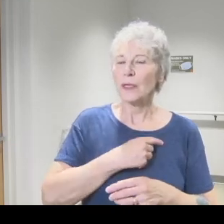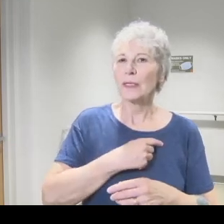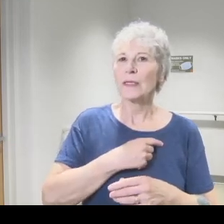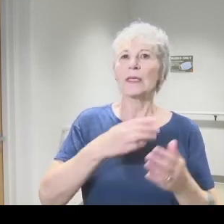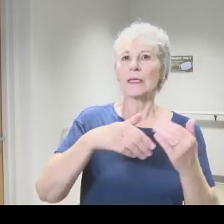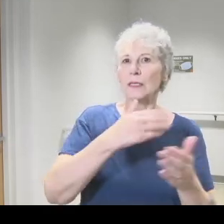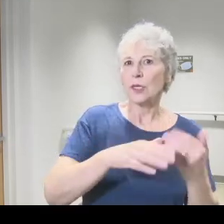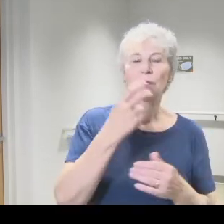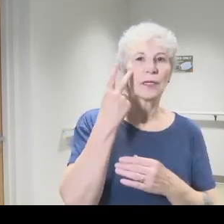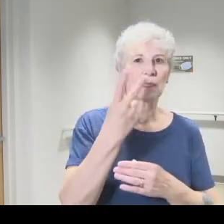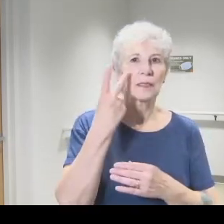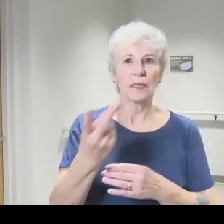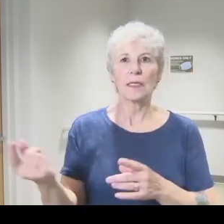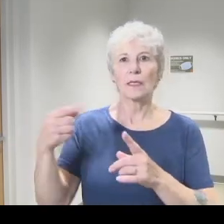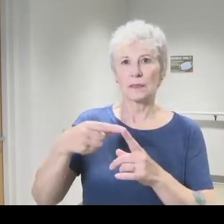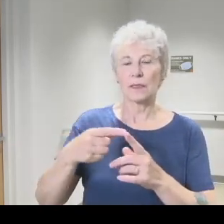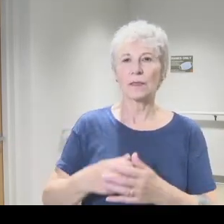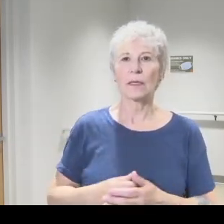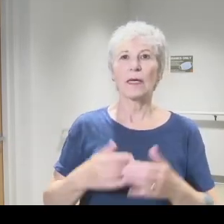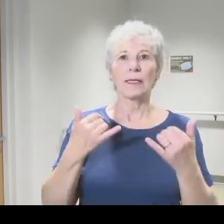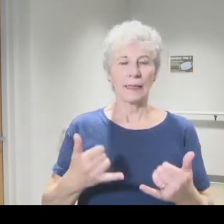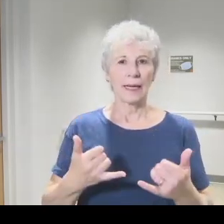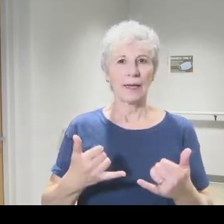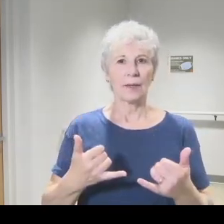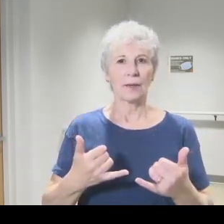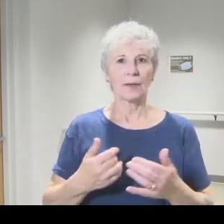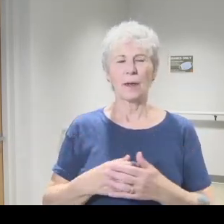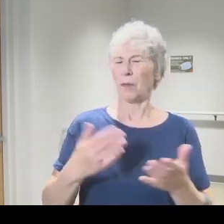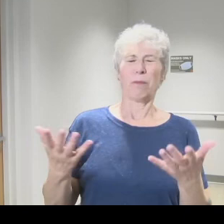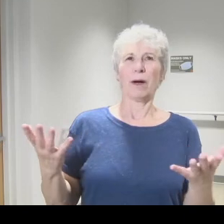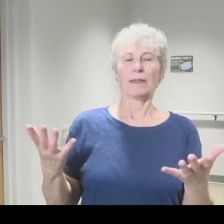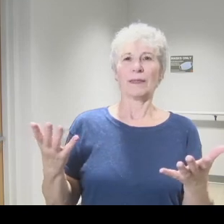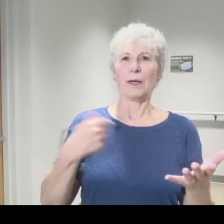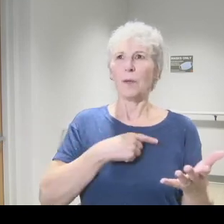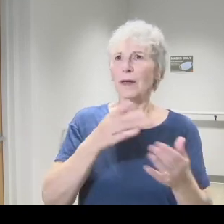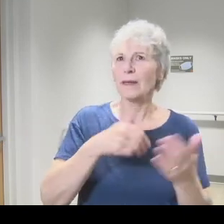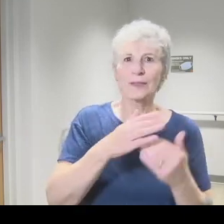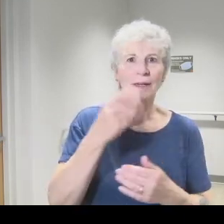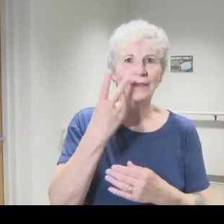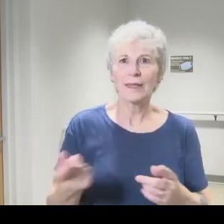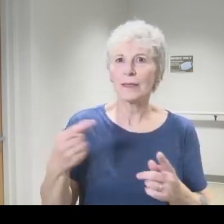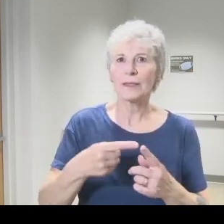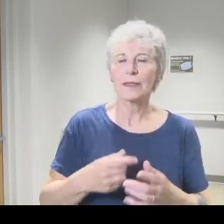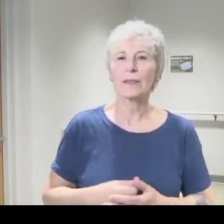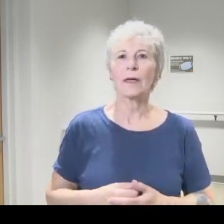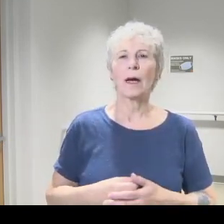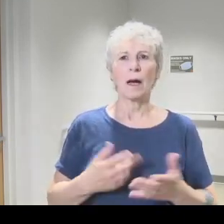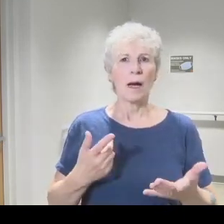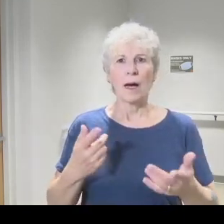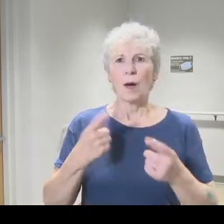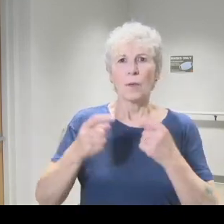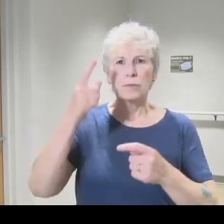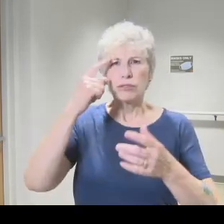other see until. Now your brain's going, we each other see until. What in the world does that mean? Now you're thinking, you're trying to unscramble